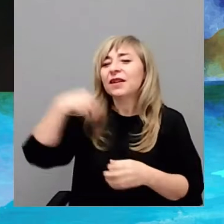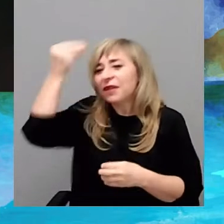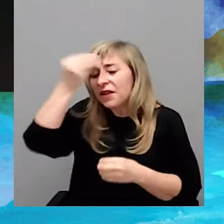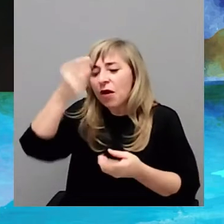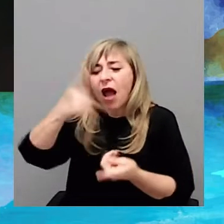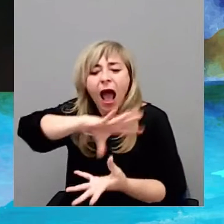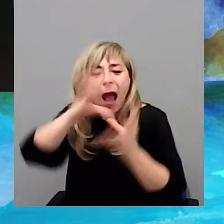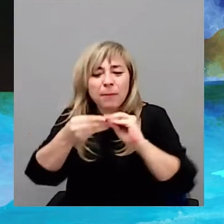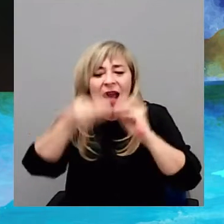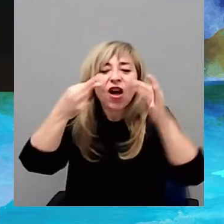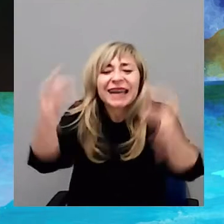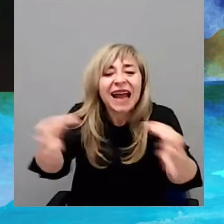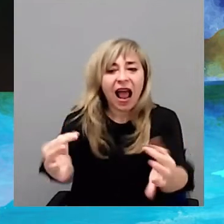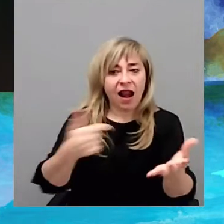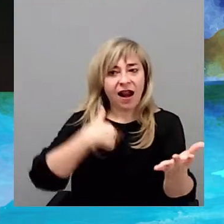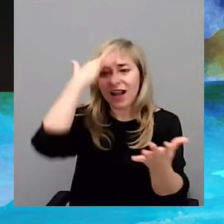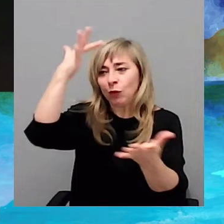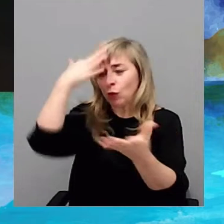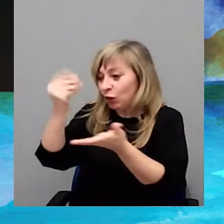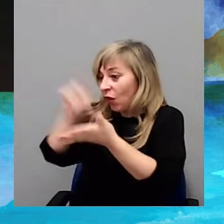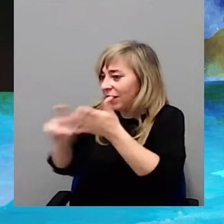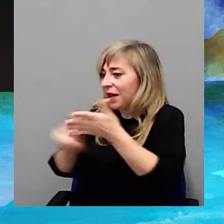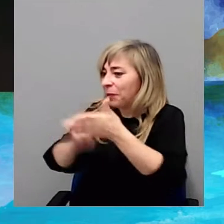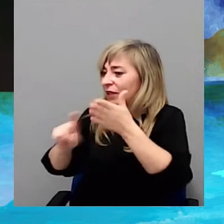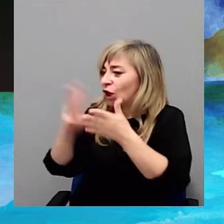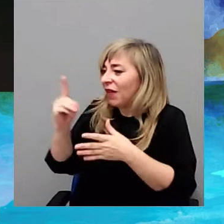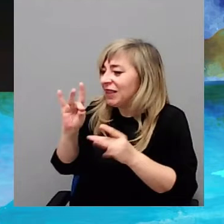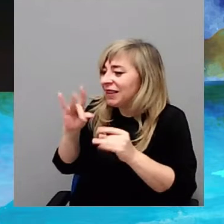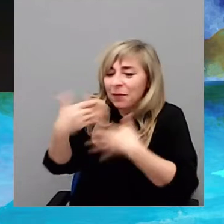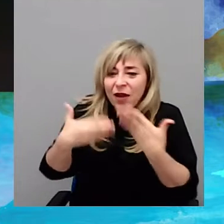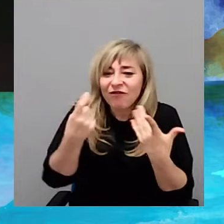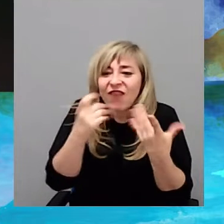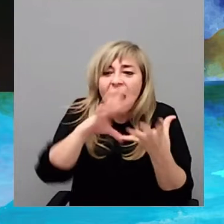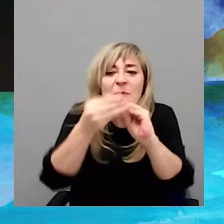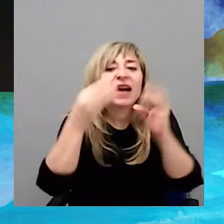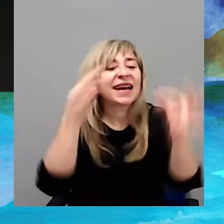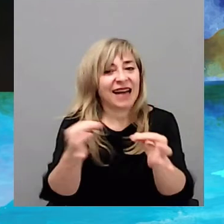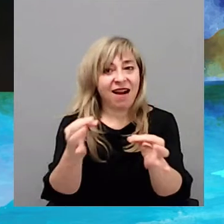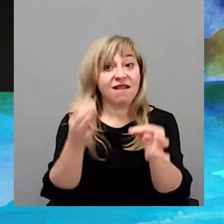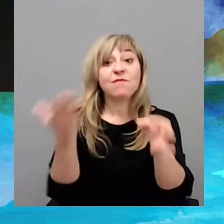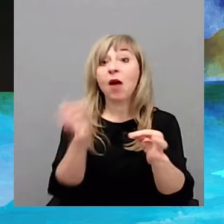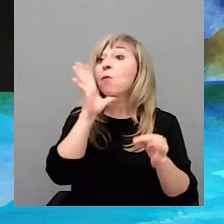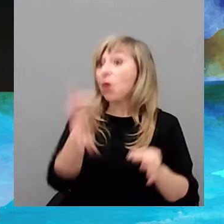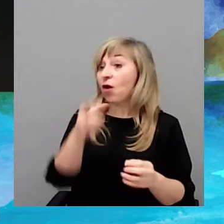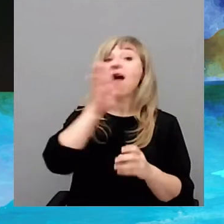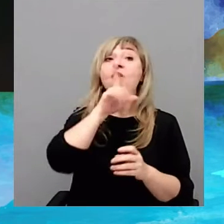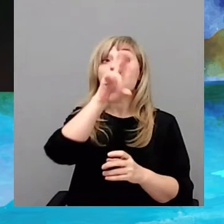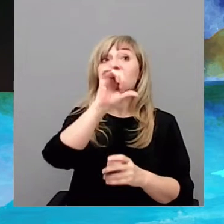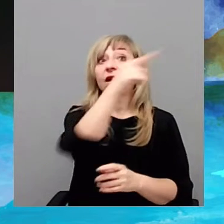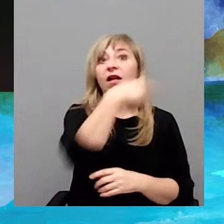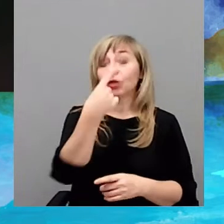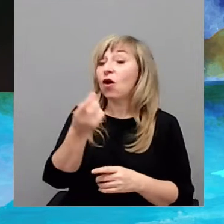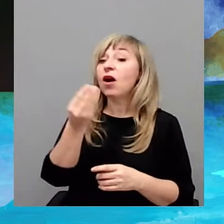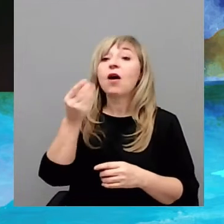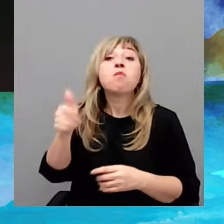real application of 3D printing. And as you said, Luis, the properties of 3D printing to